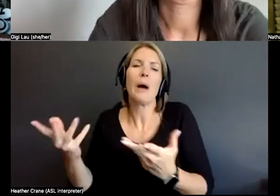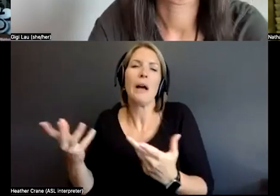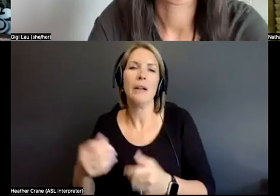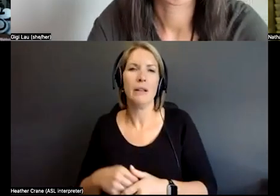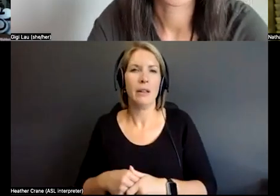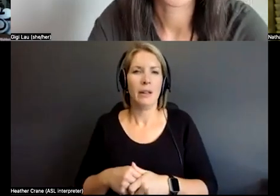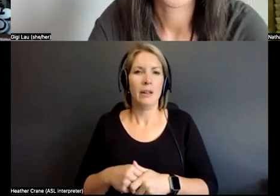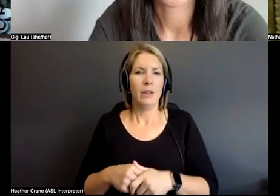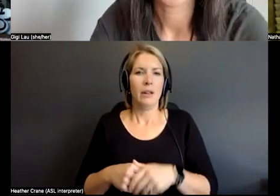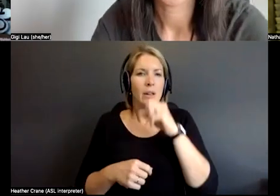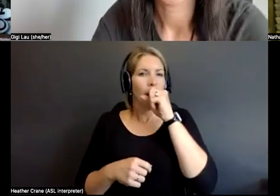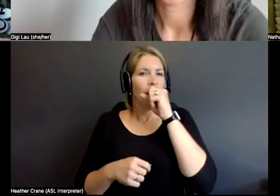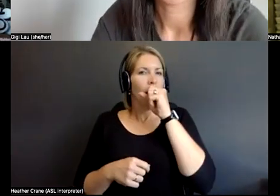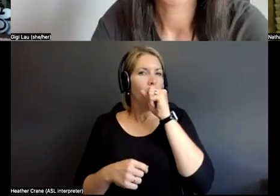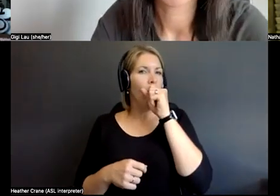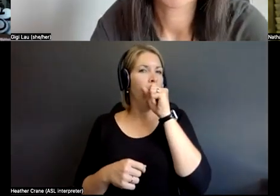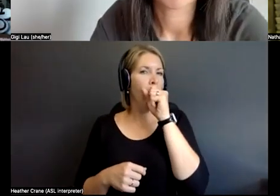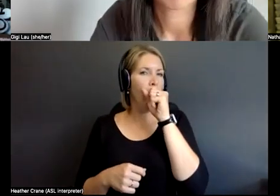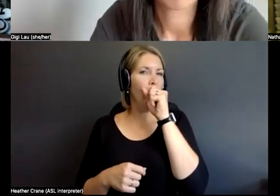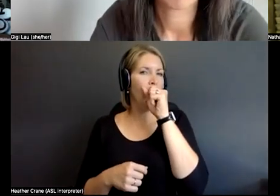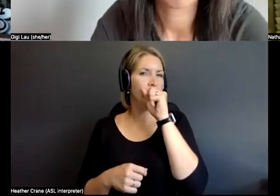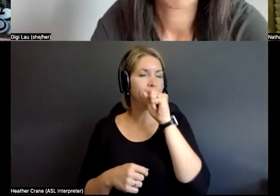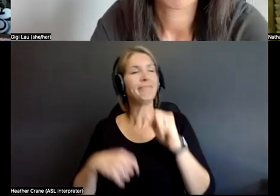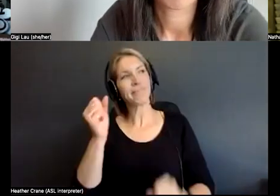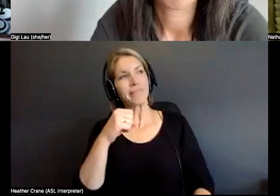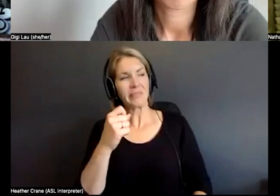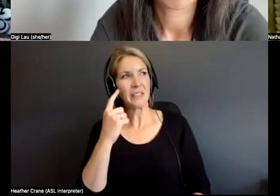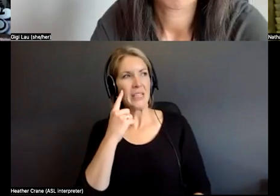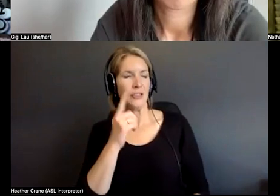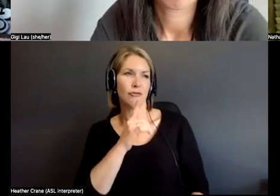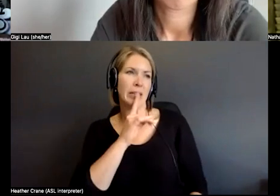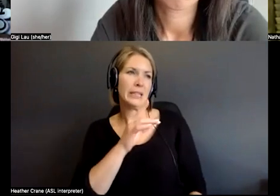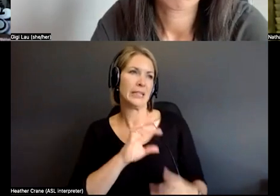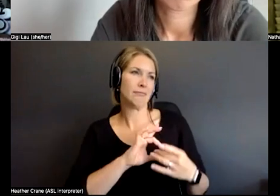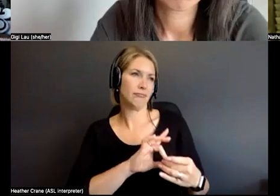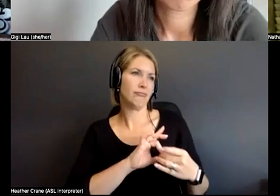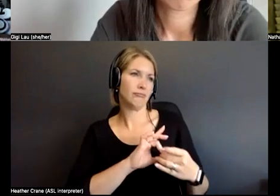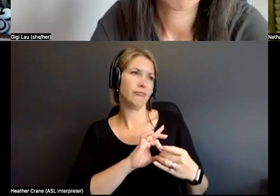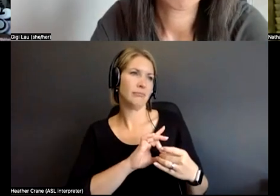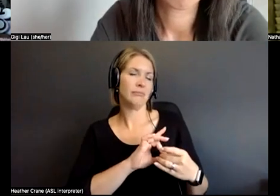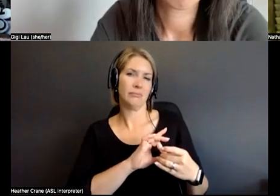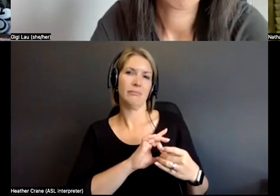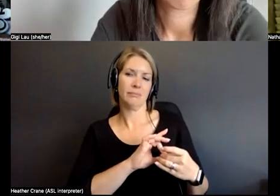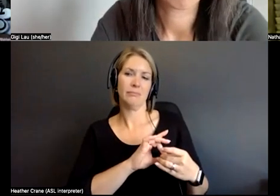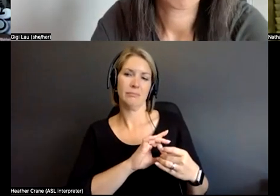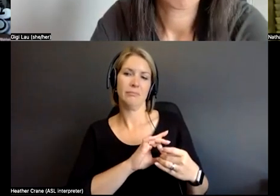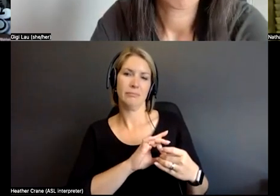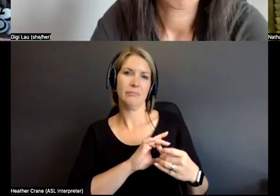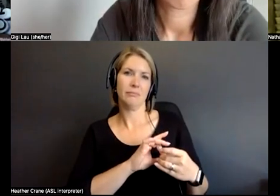I would say it's a pretty close collaboration, which I think is, you know, unique for trade publishers.